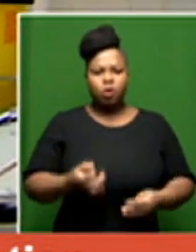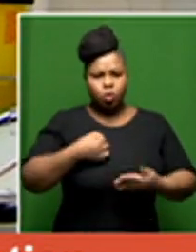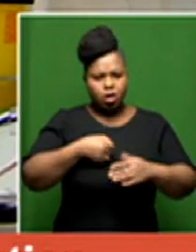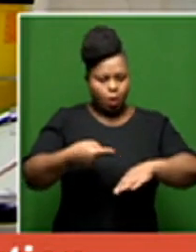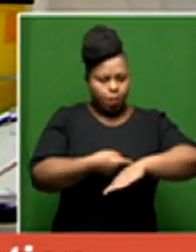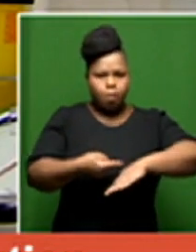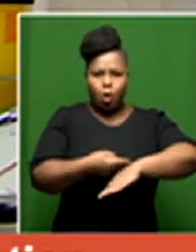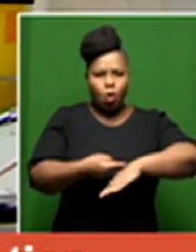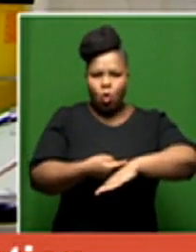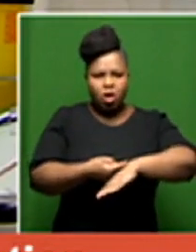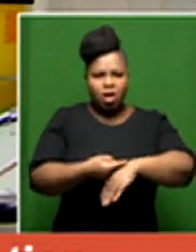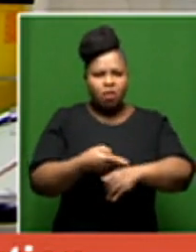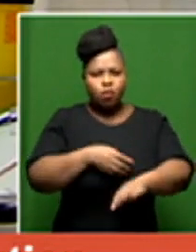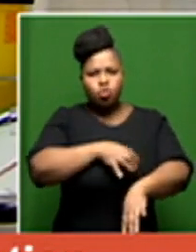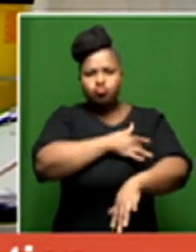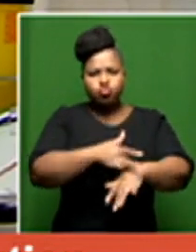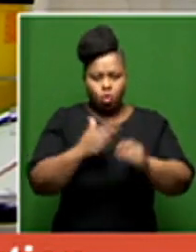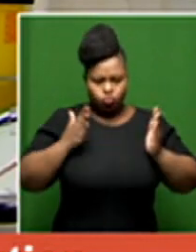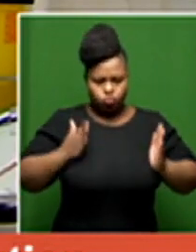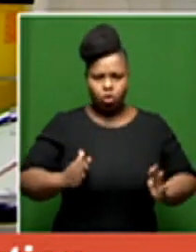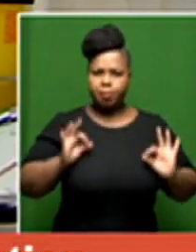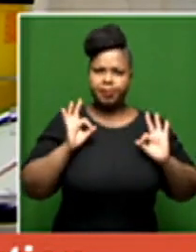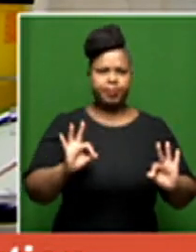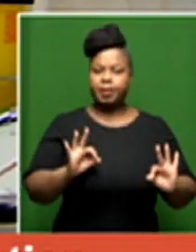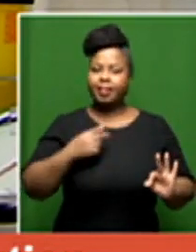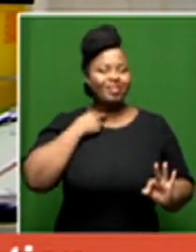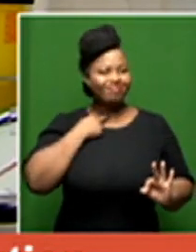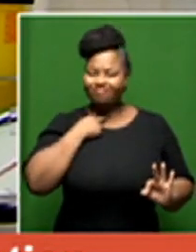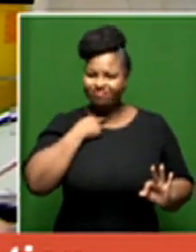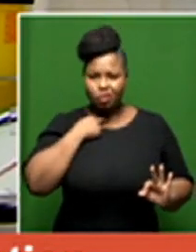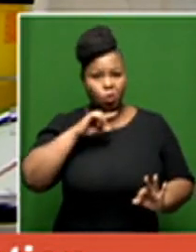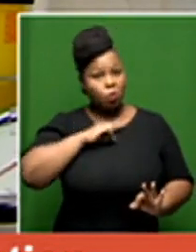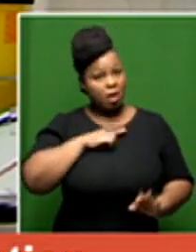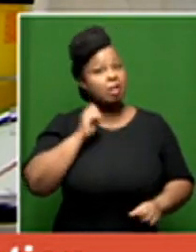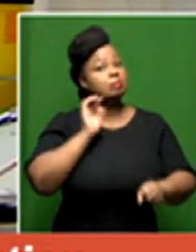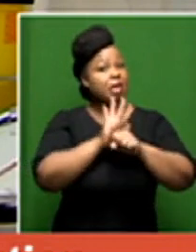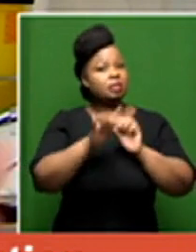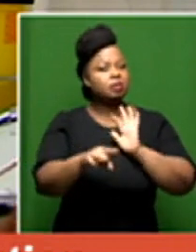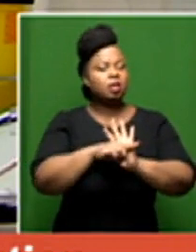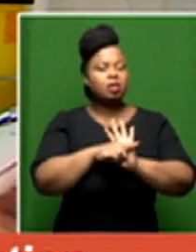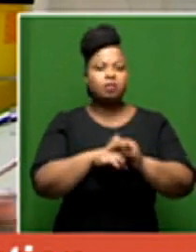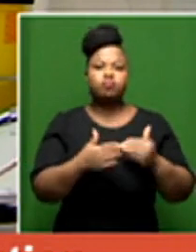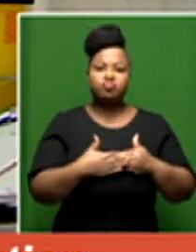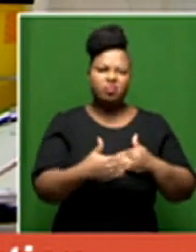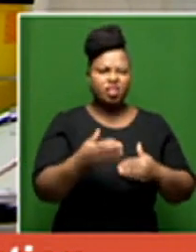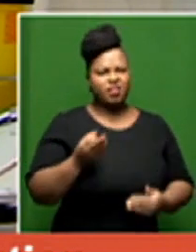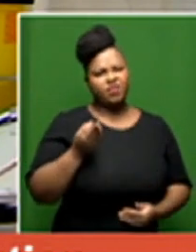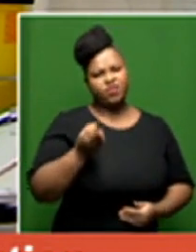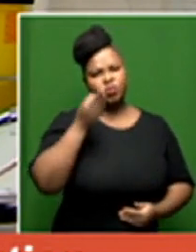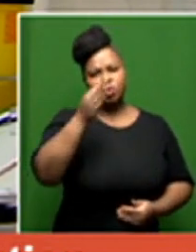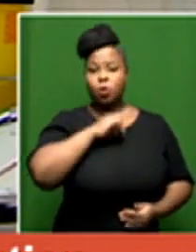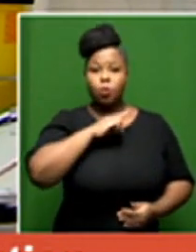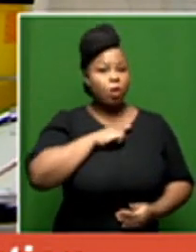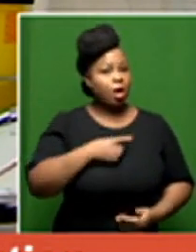formation, which in turn has after effects, long-term effects, because